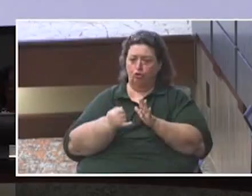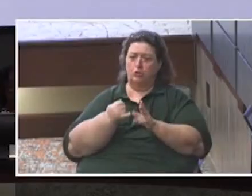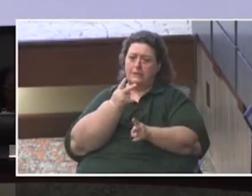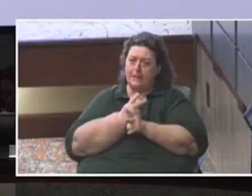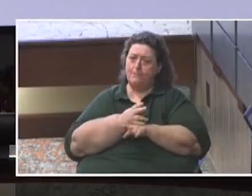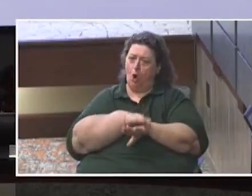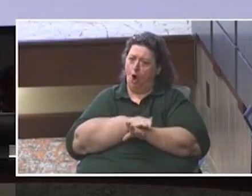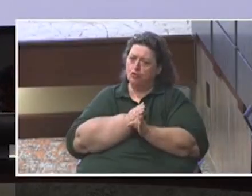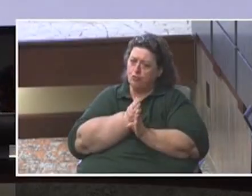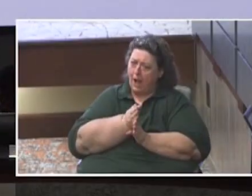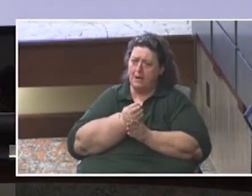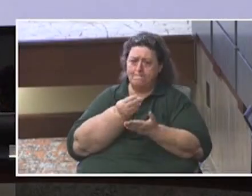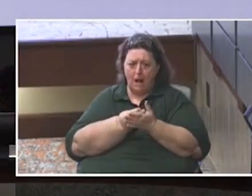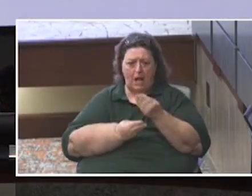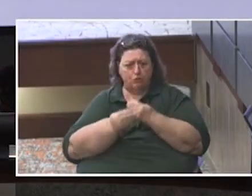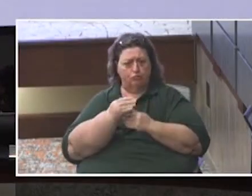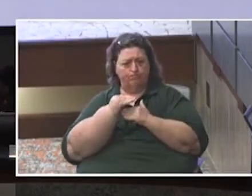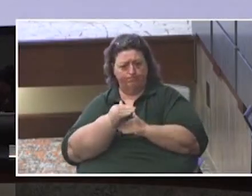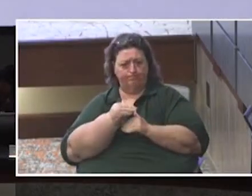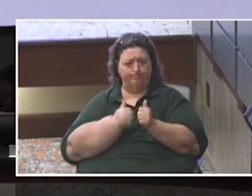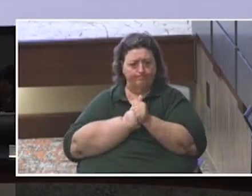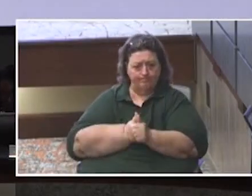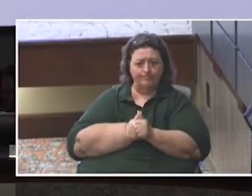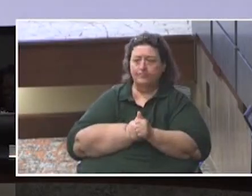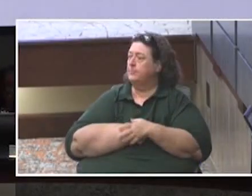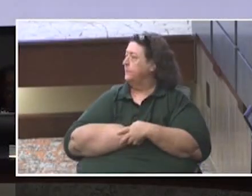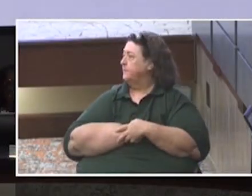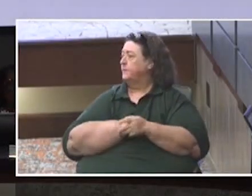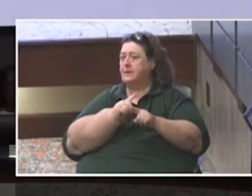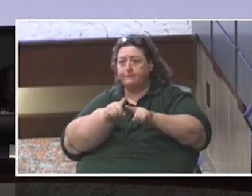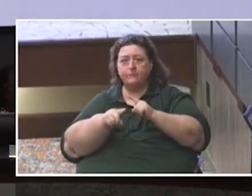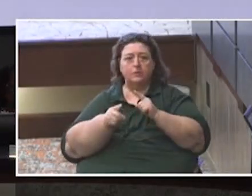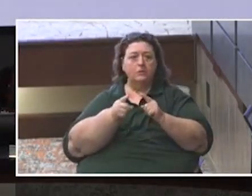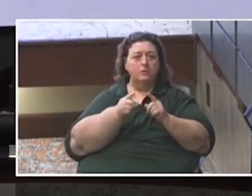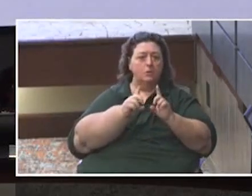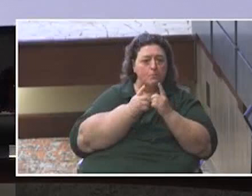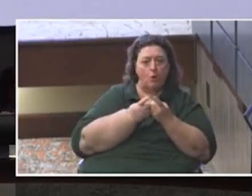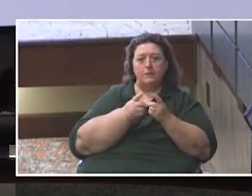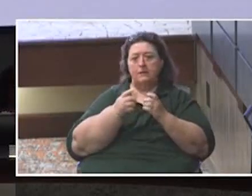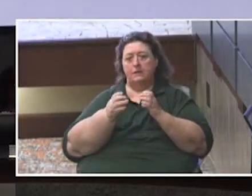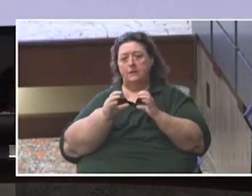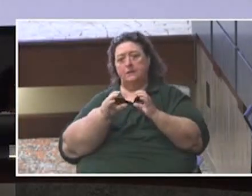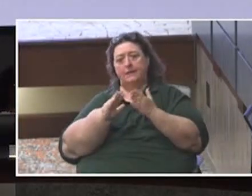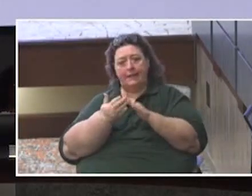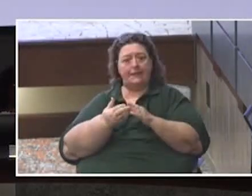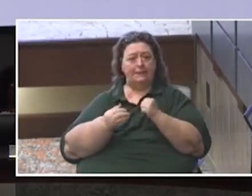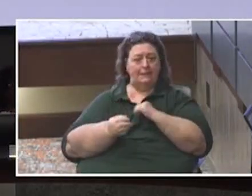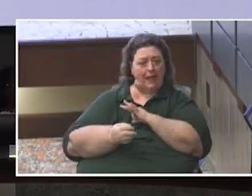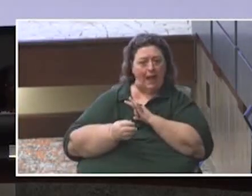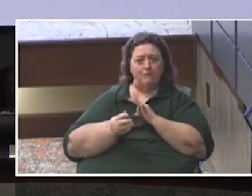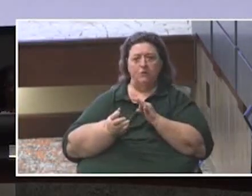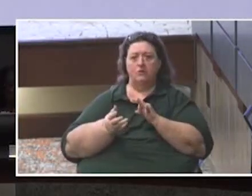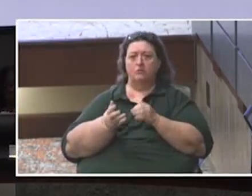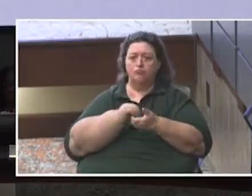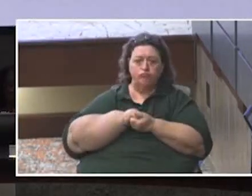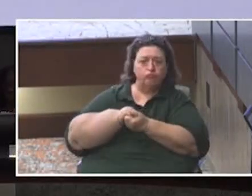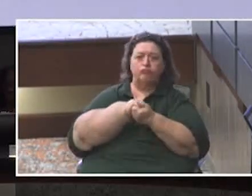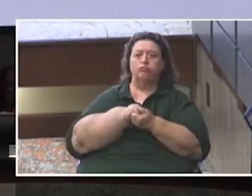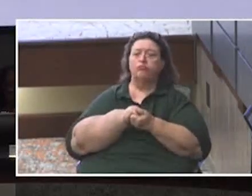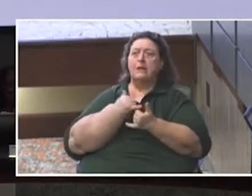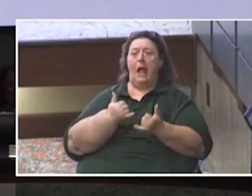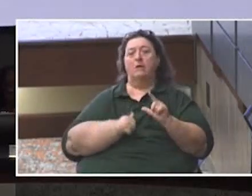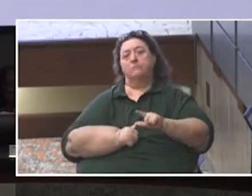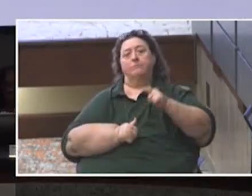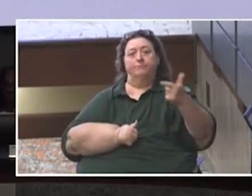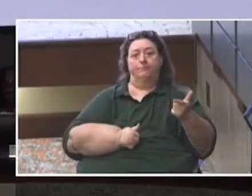on budget. An amazing job of working with a variety of different departments and city staff to collaborate. So I'm going to turn it over to Sterling to give